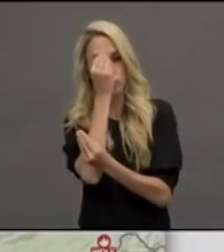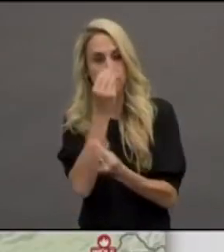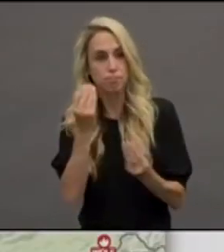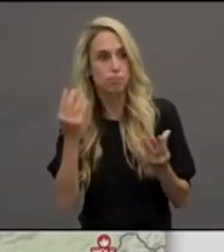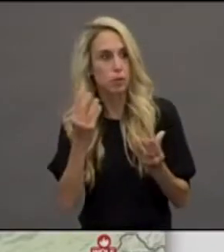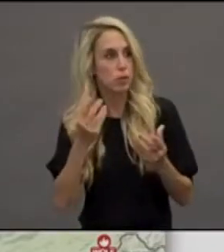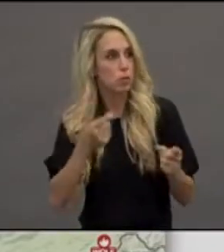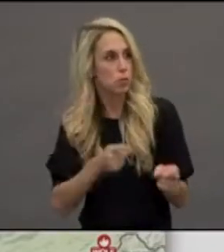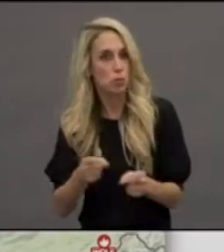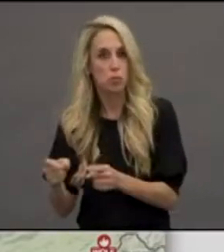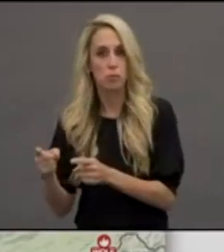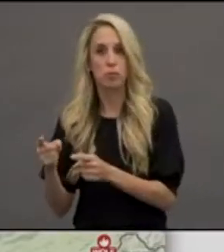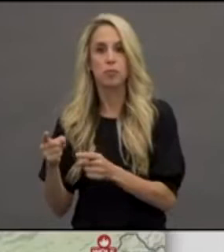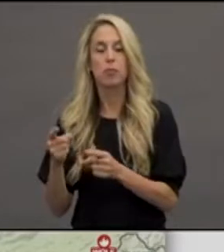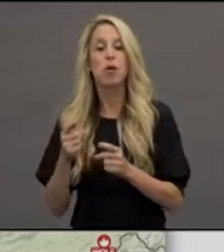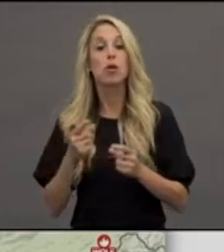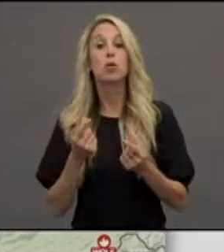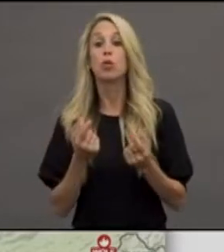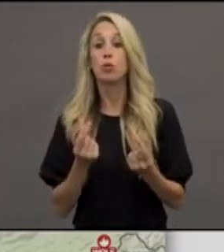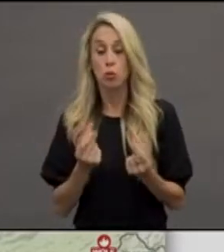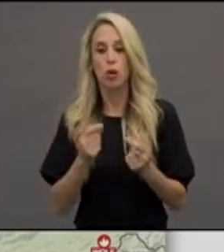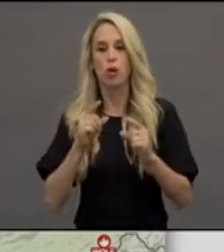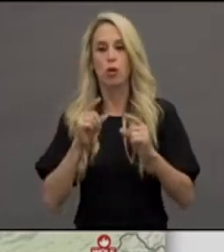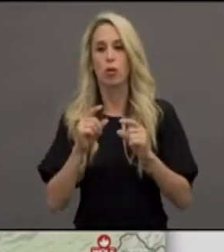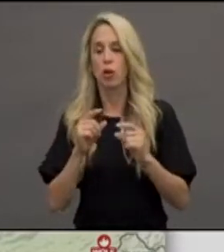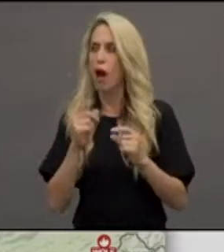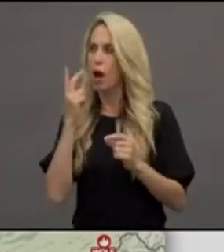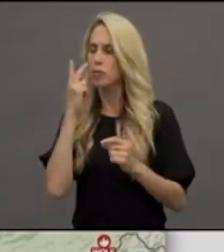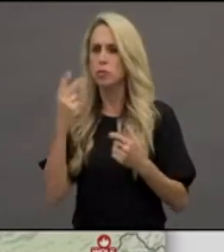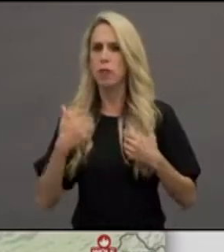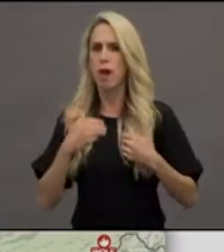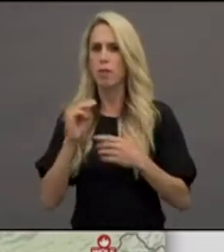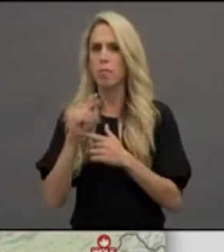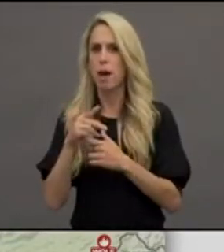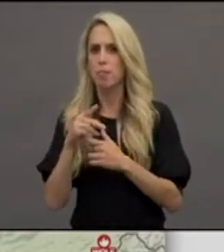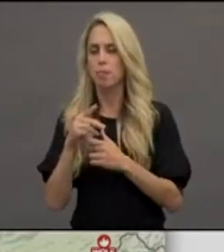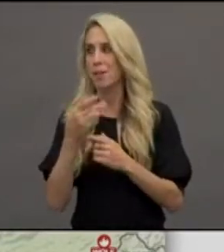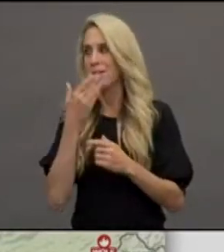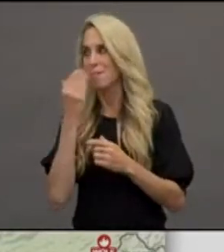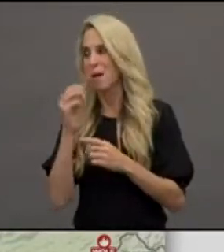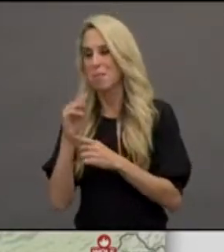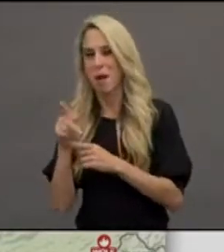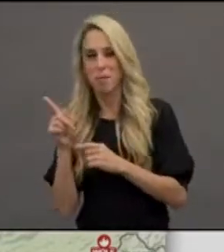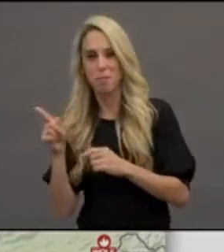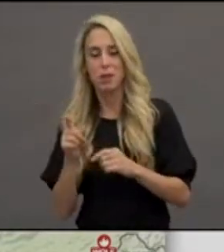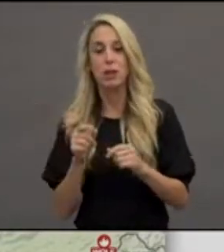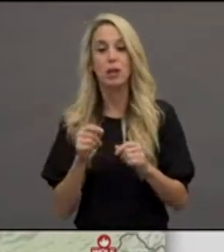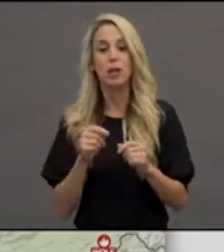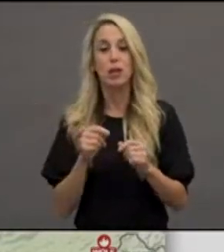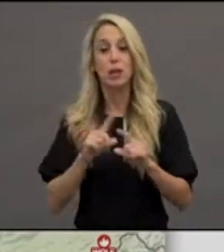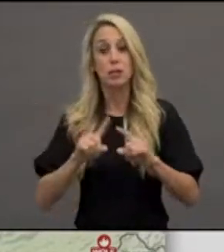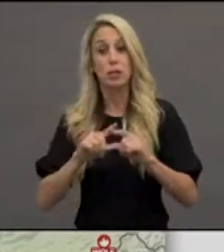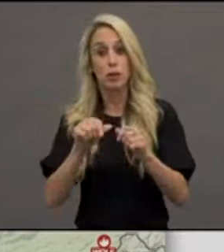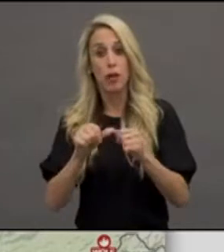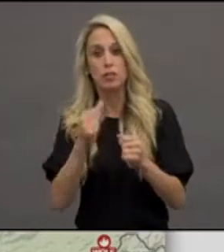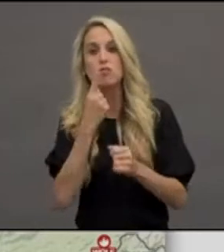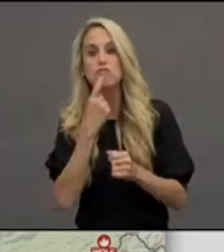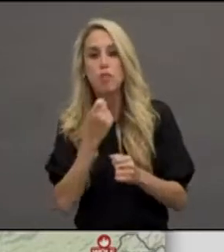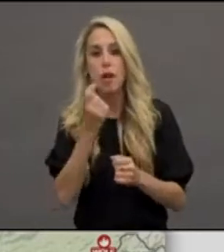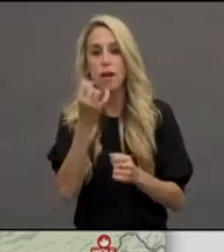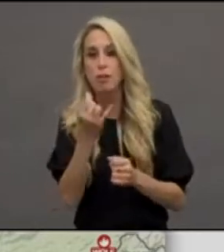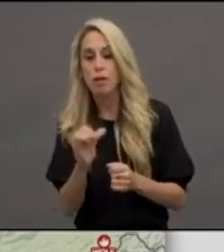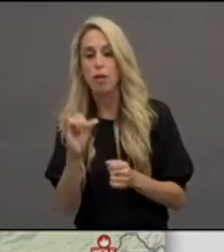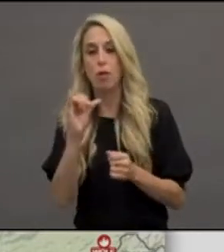happening is go to, and I see we have the map here. There's a better map showing you the areas in red and